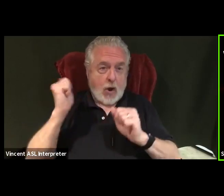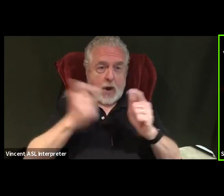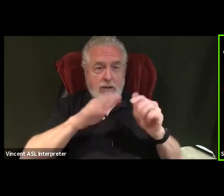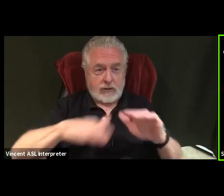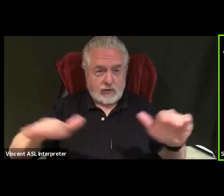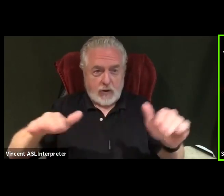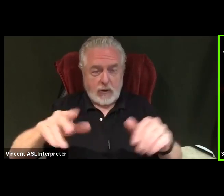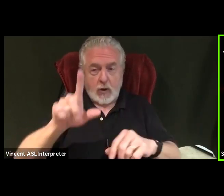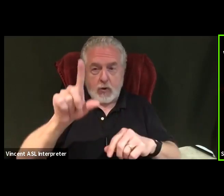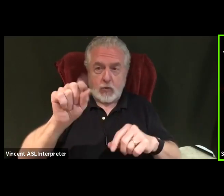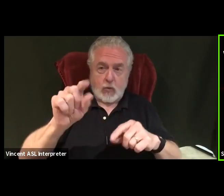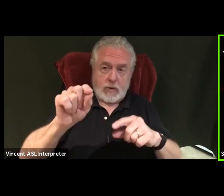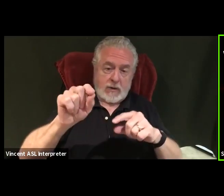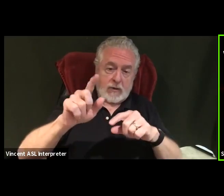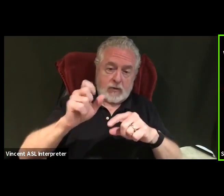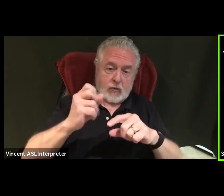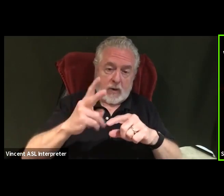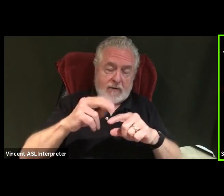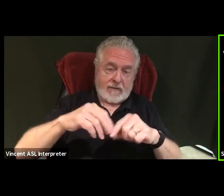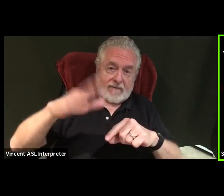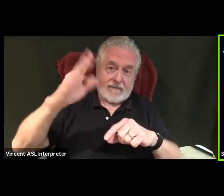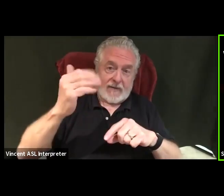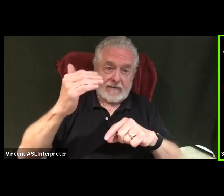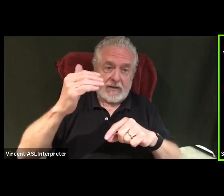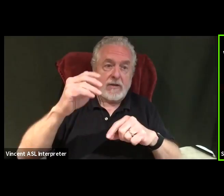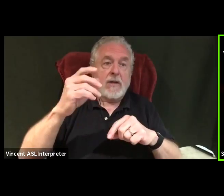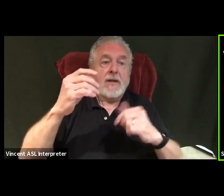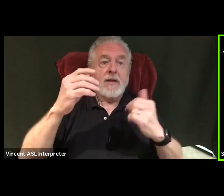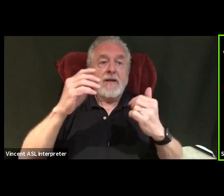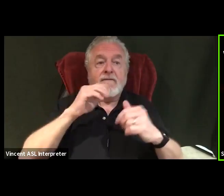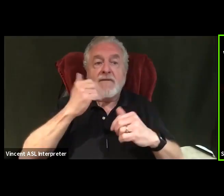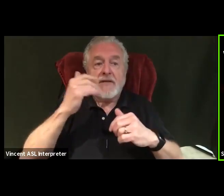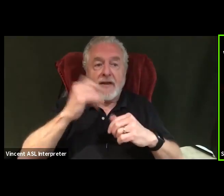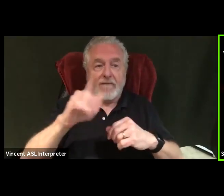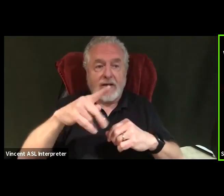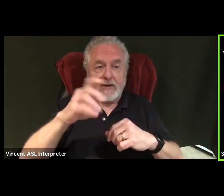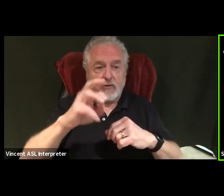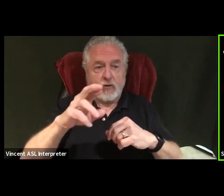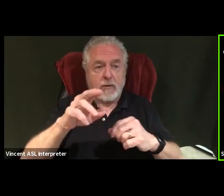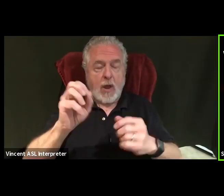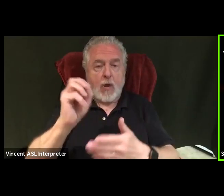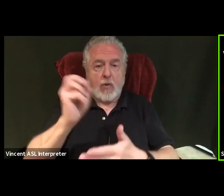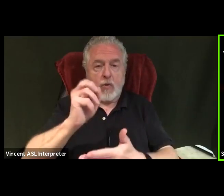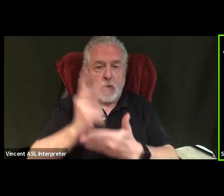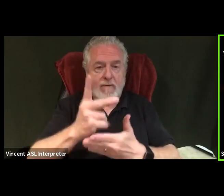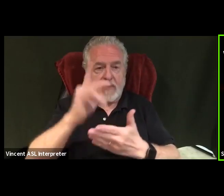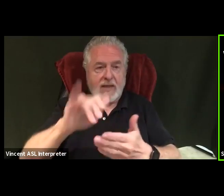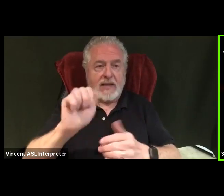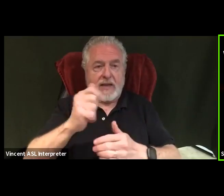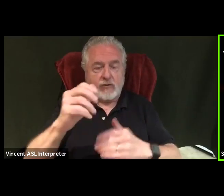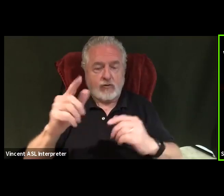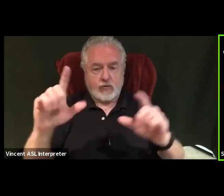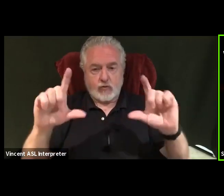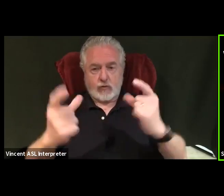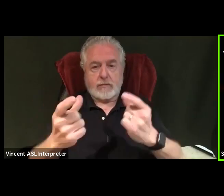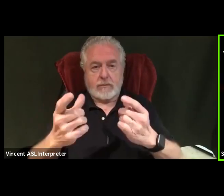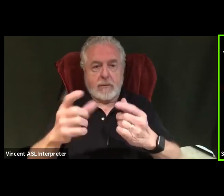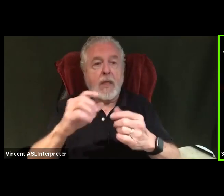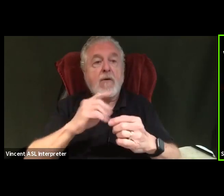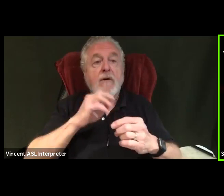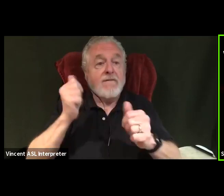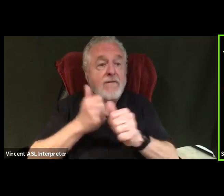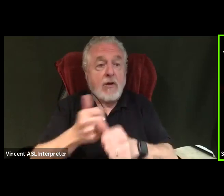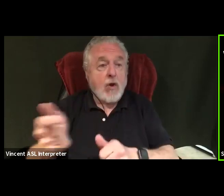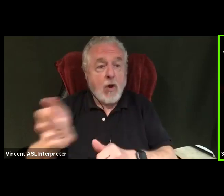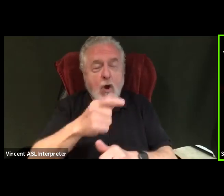children aged 12 to 15 vaccinated now that the Pfizer vaccine has been authorized for that age group. I want to applaud